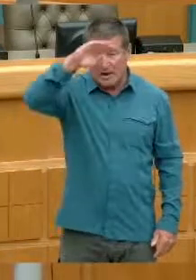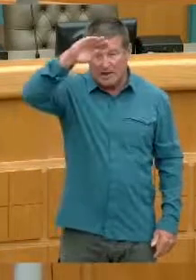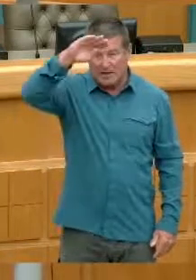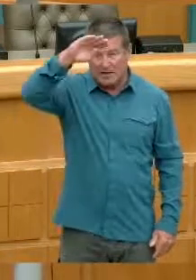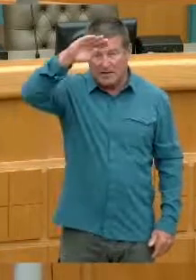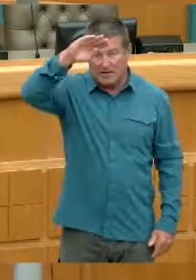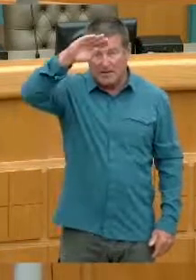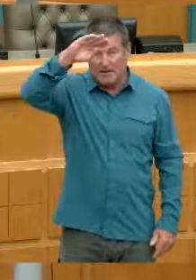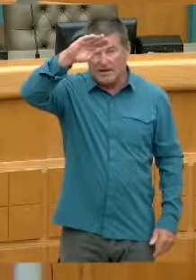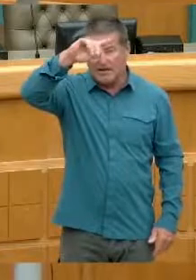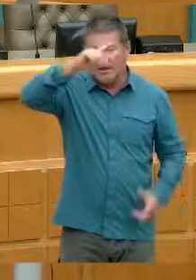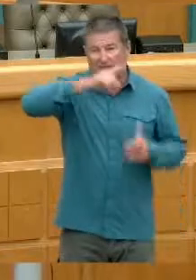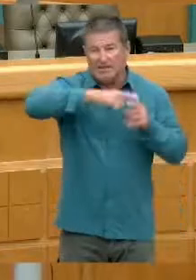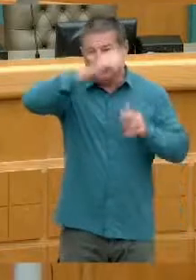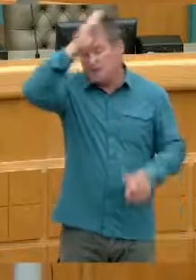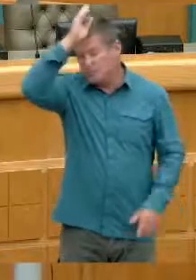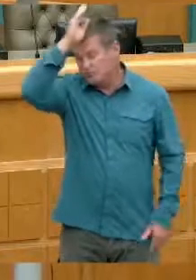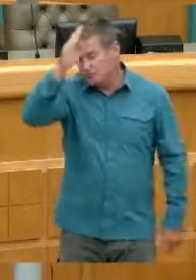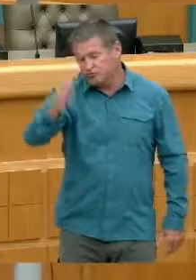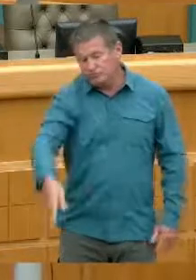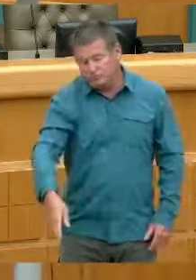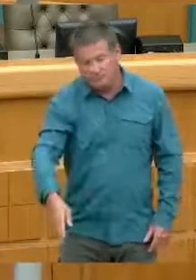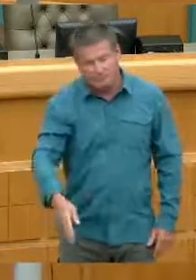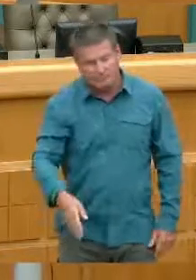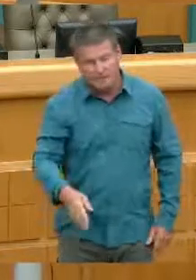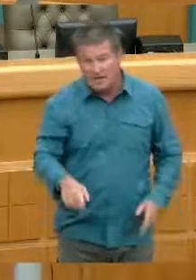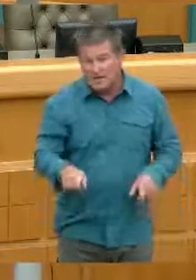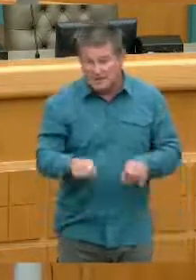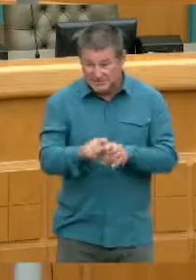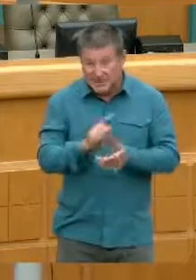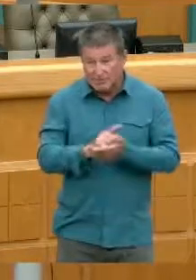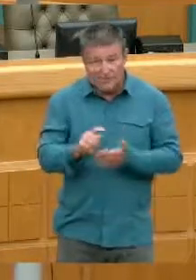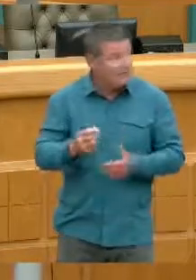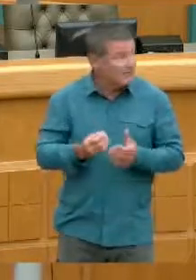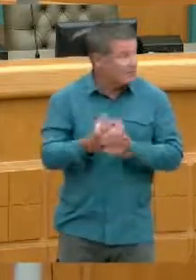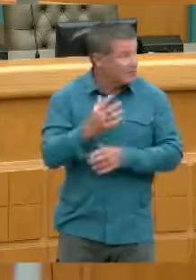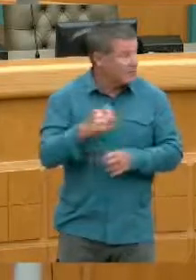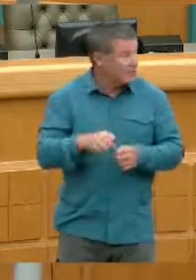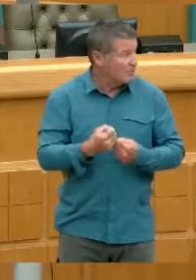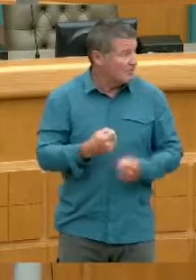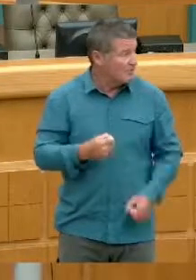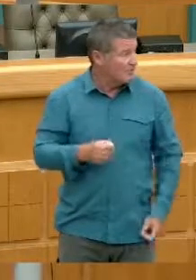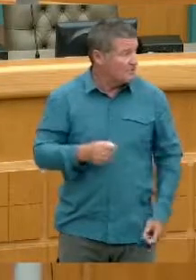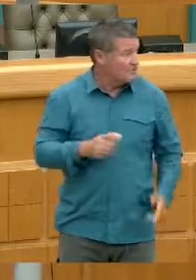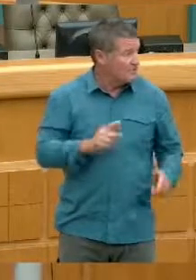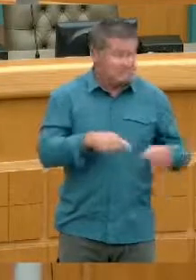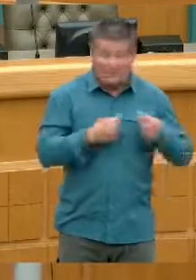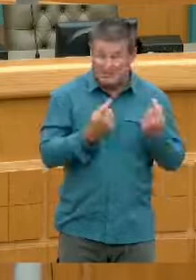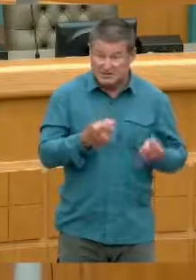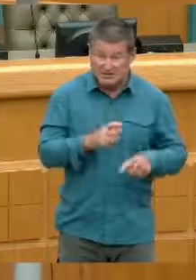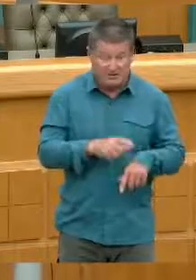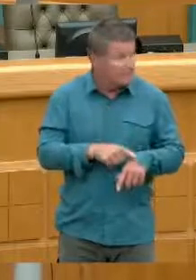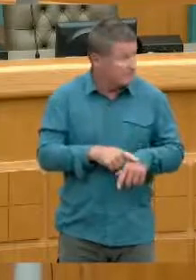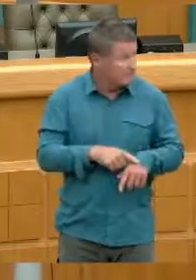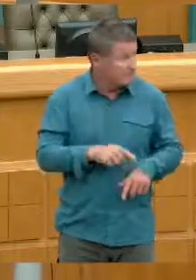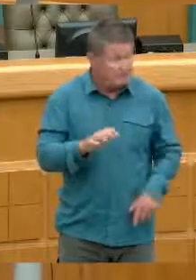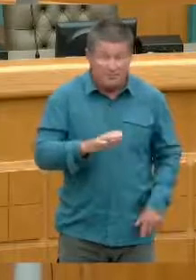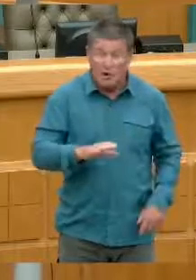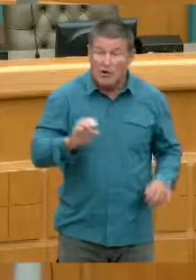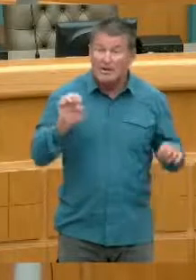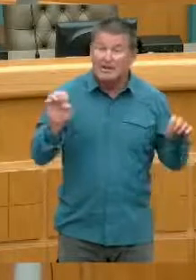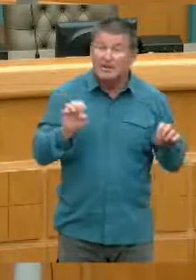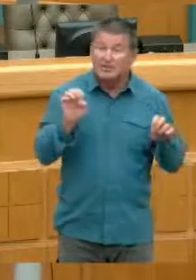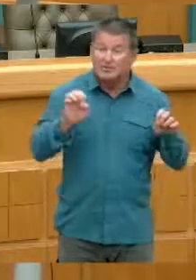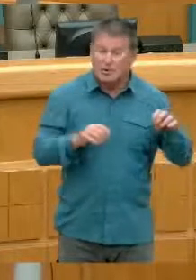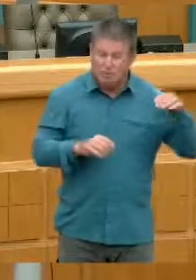traffic before it rapidly declined that same week of spring break. And then since that time, right about at Easter was the